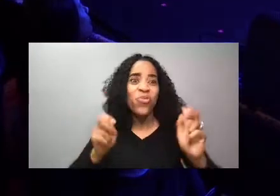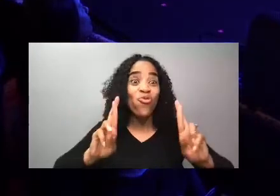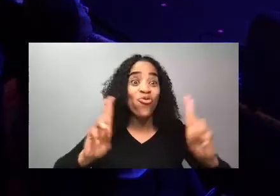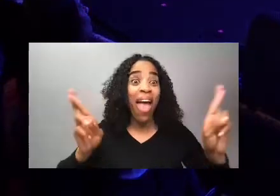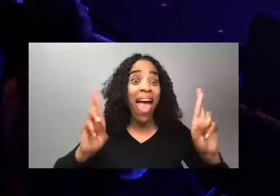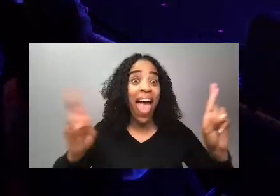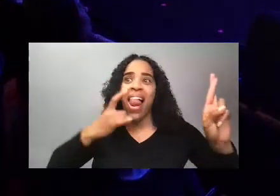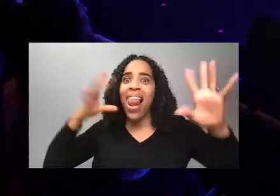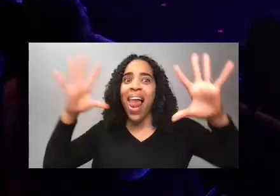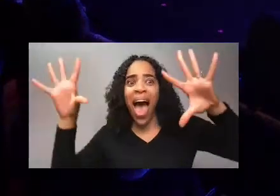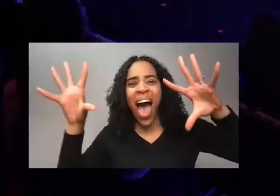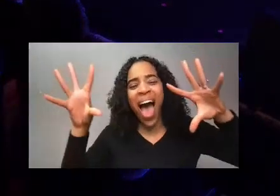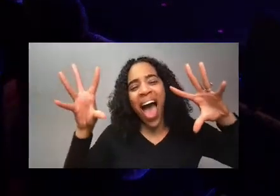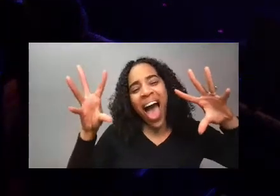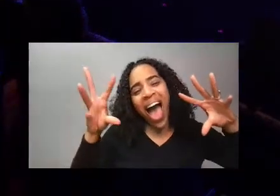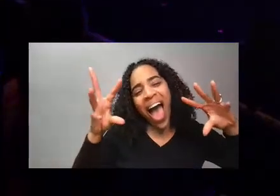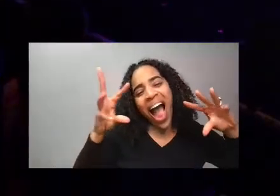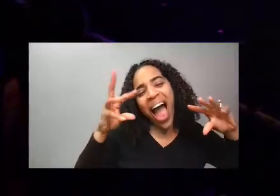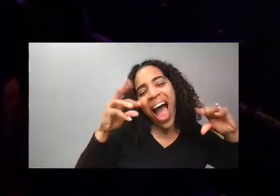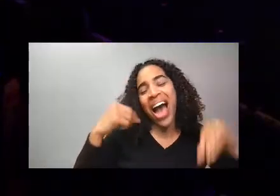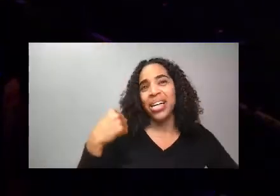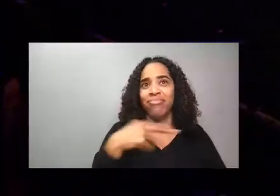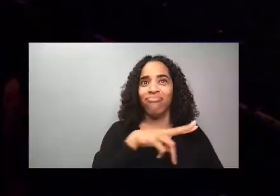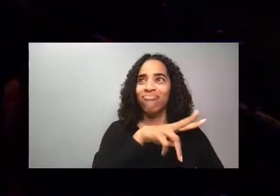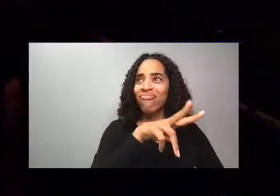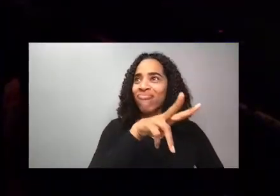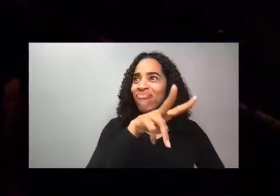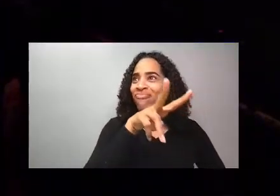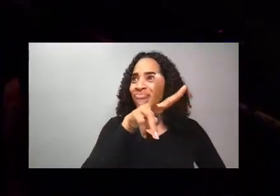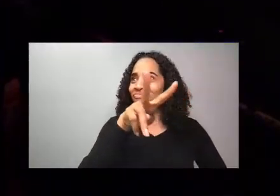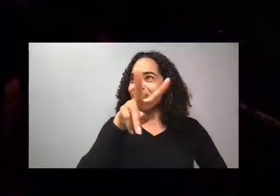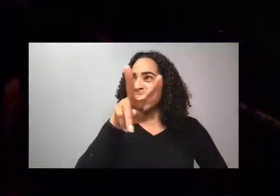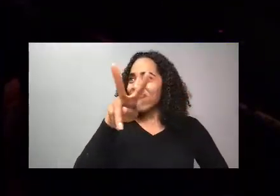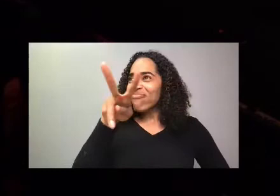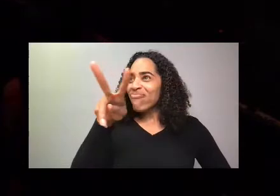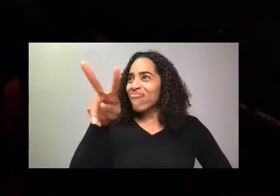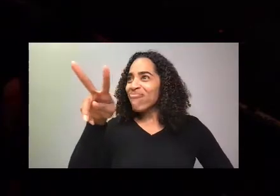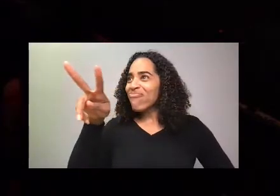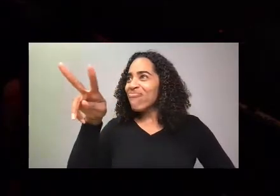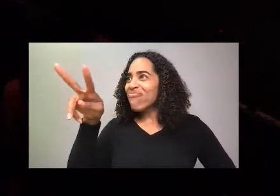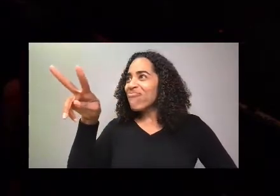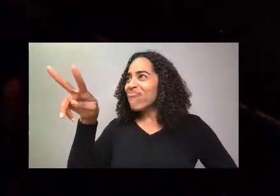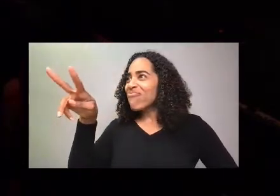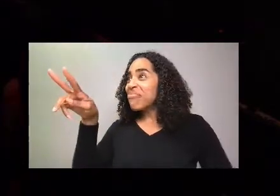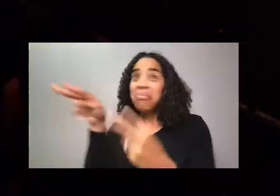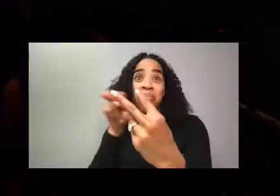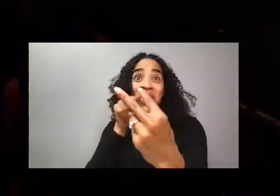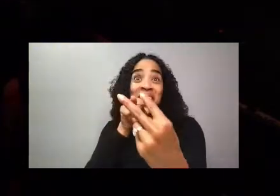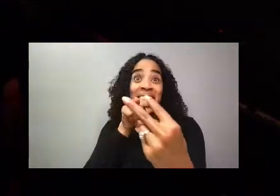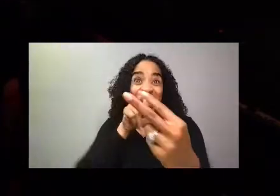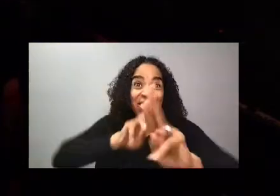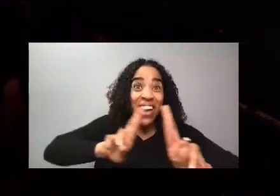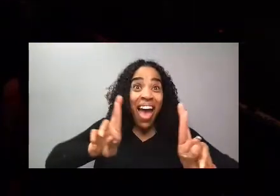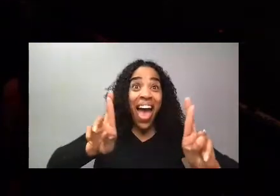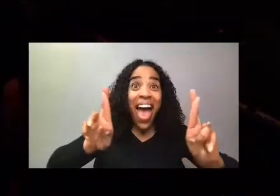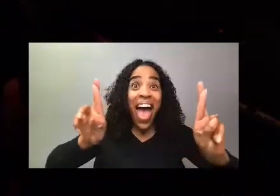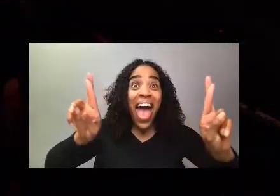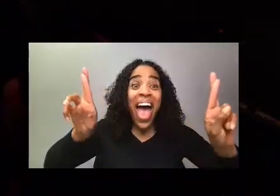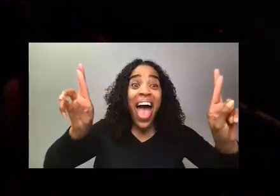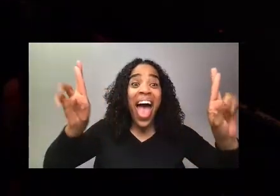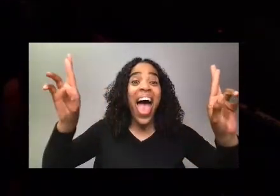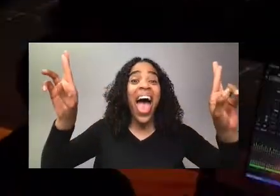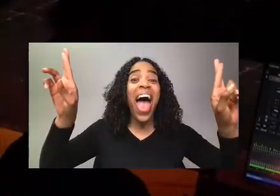I look across the stage and catch your eye, and we